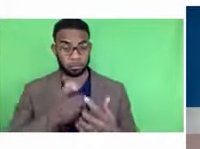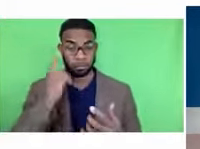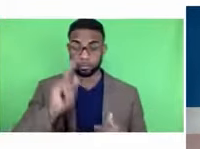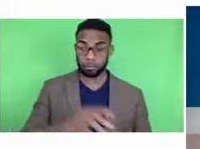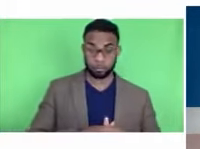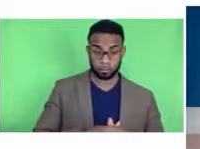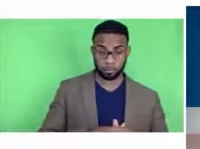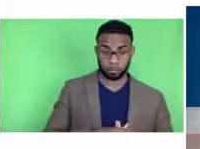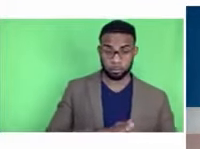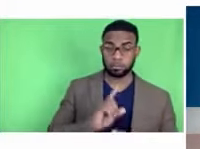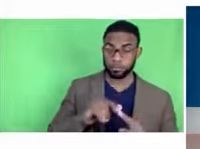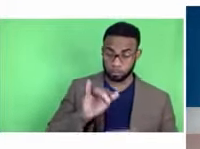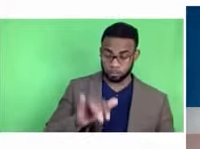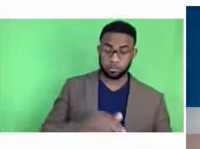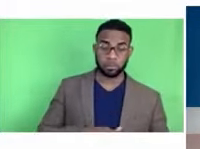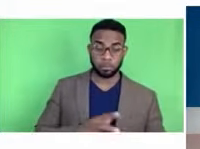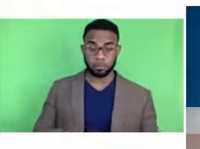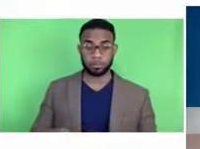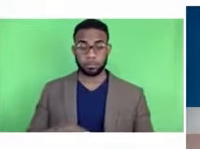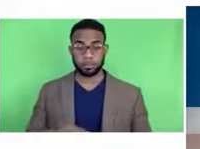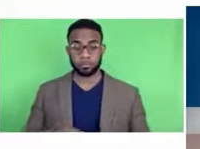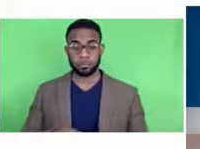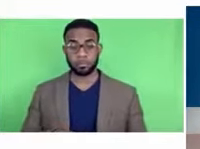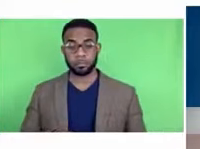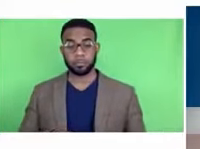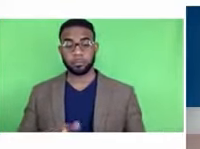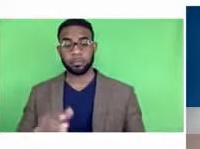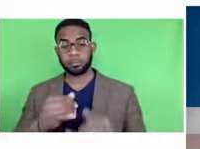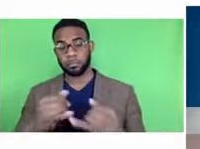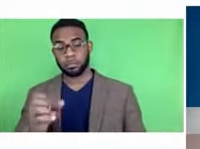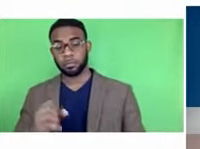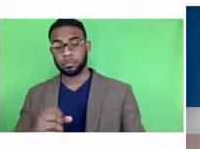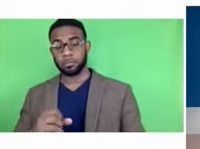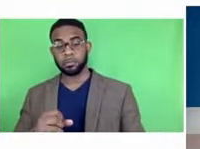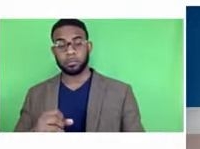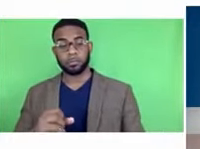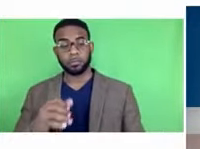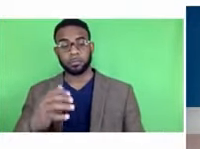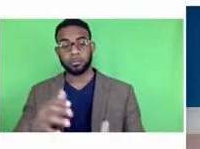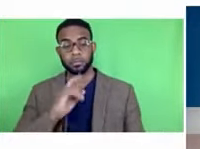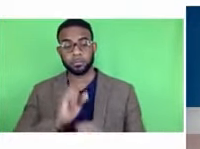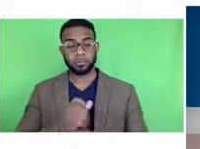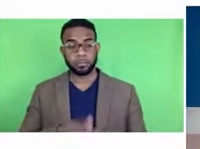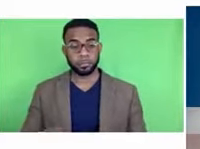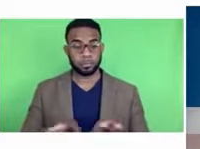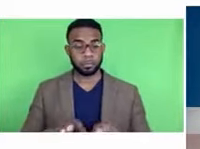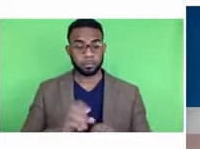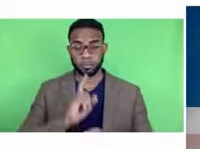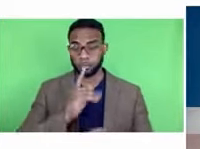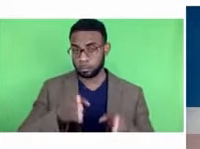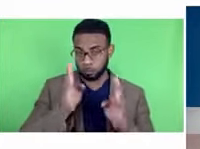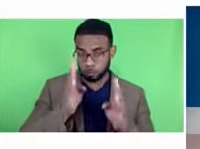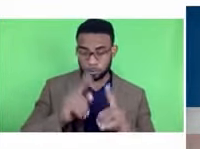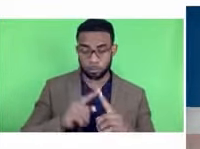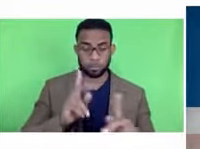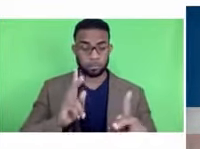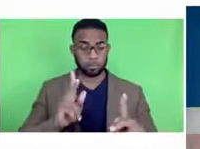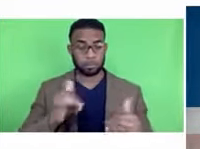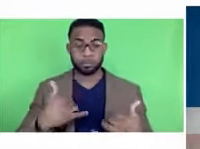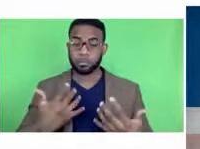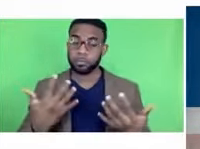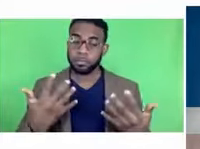And we did talk about that with the values and do our values line up. So it's really important to make sure that we're paying attention to the people that we want